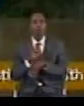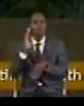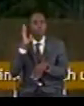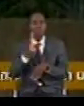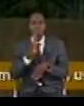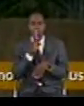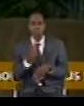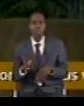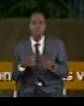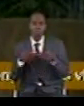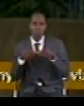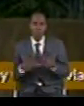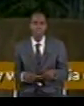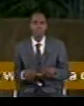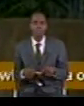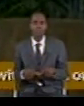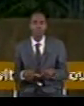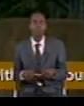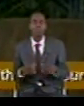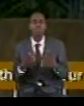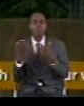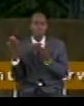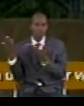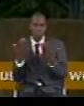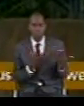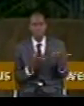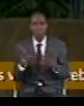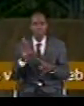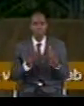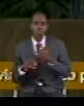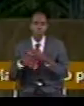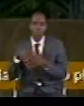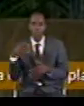shouting, keep bringing them out.